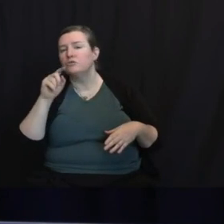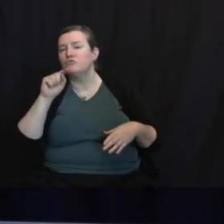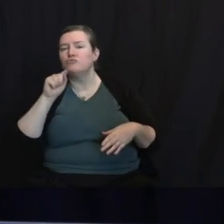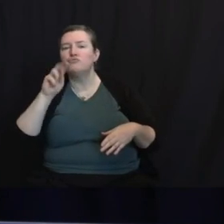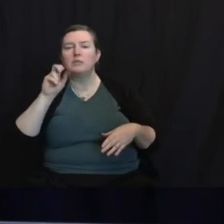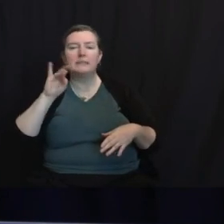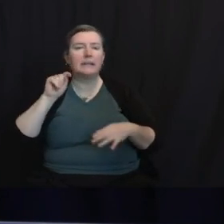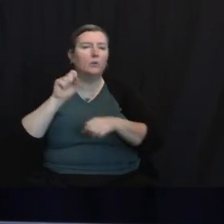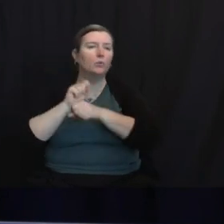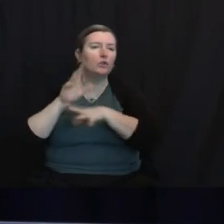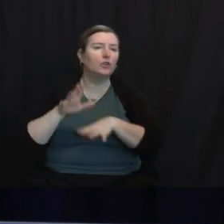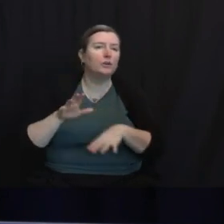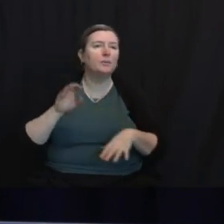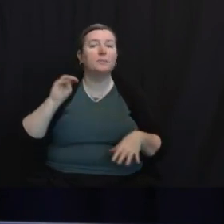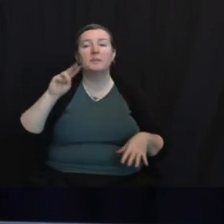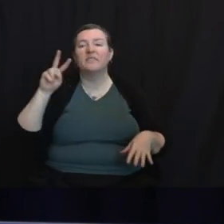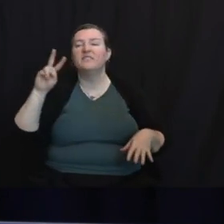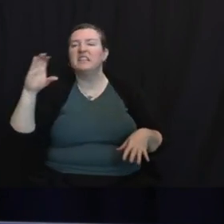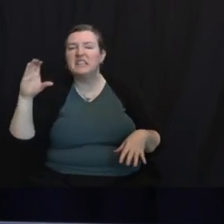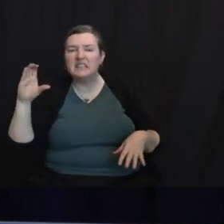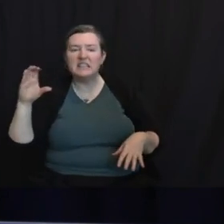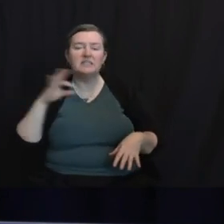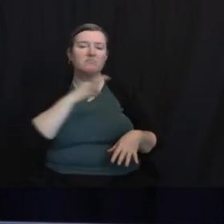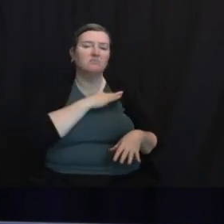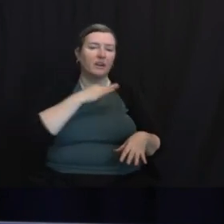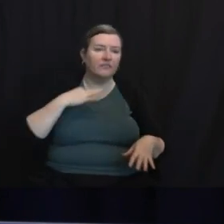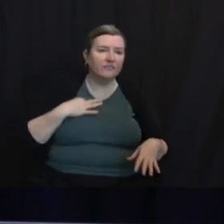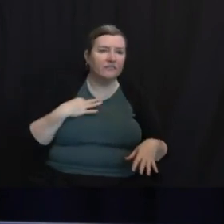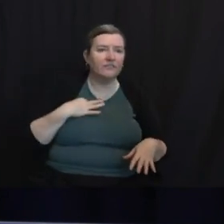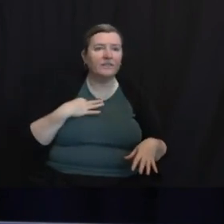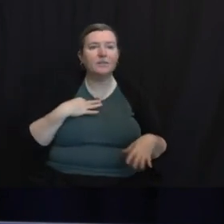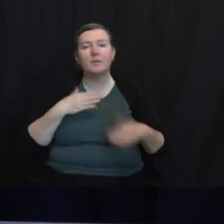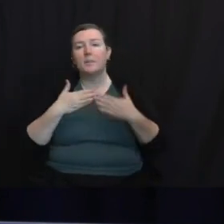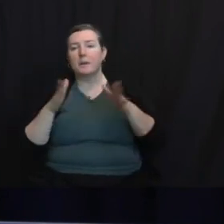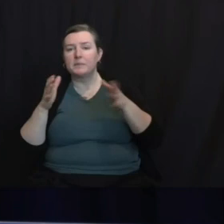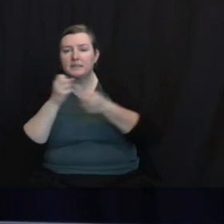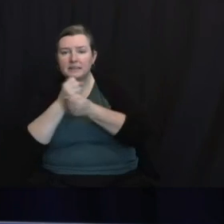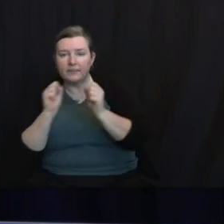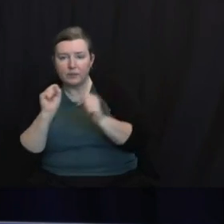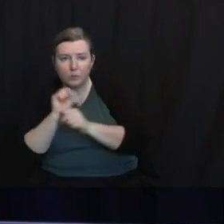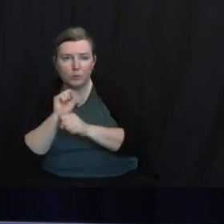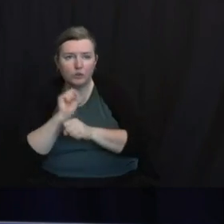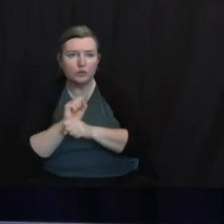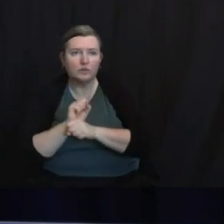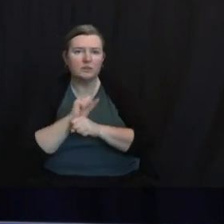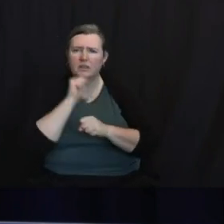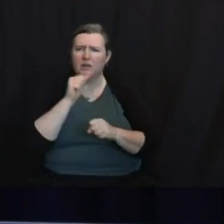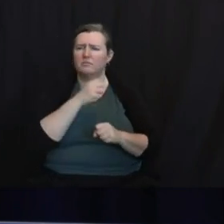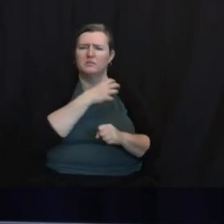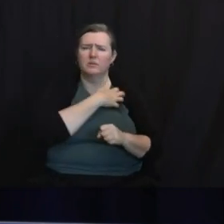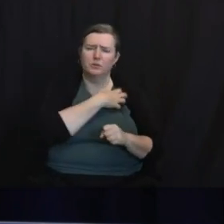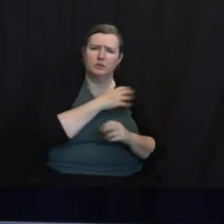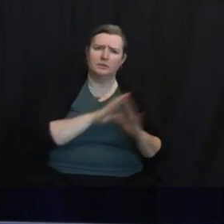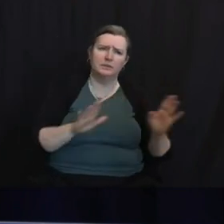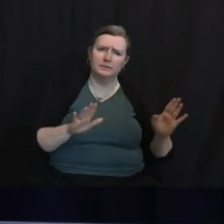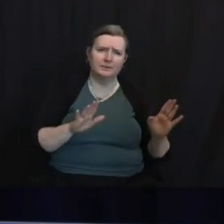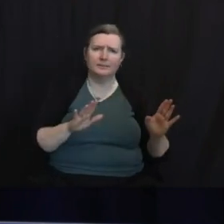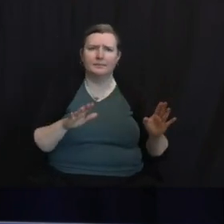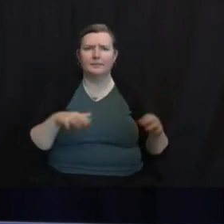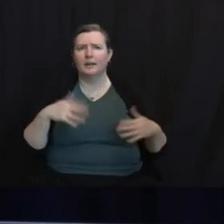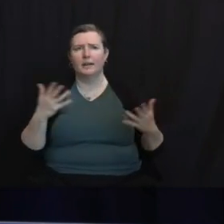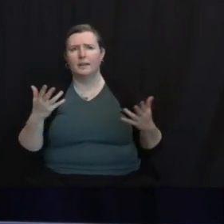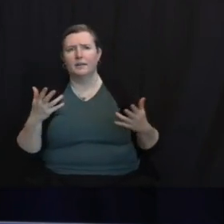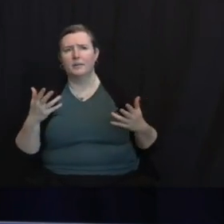commission staff. Public safety workers who are not sworn law enforcement or fire professionals, including probation officers and